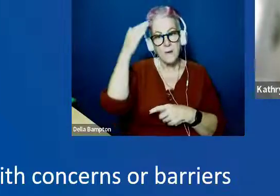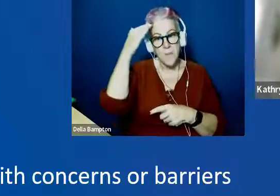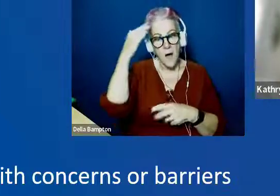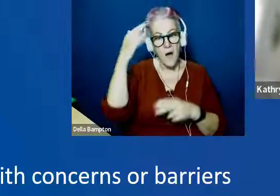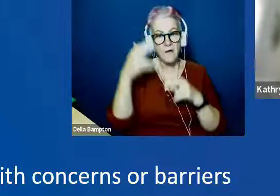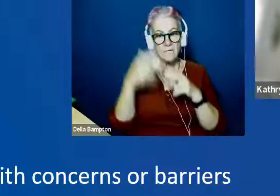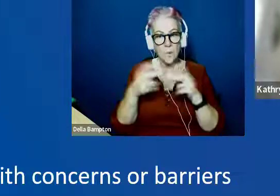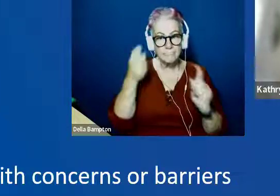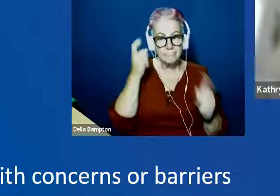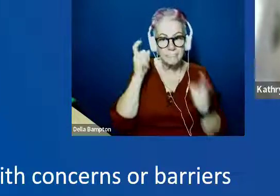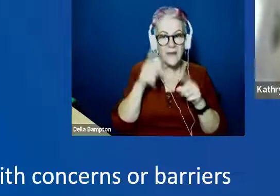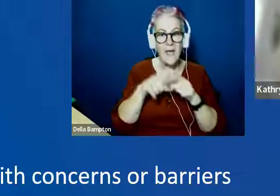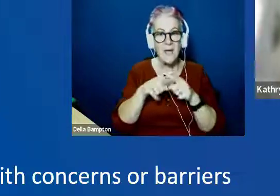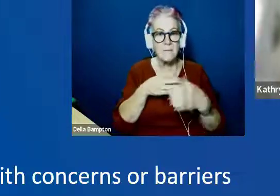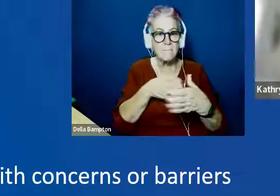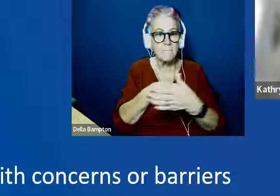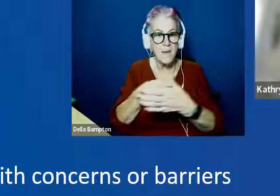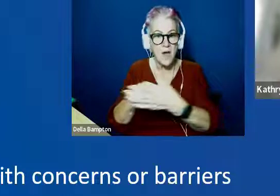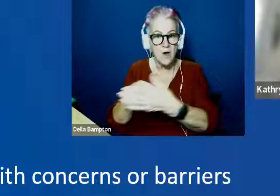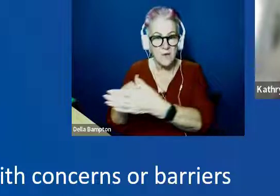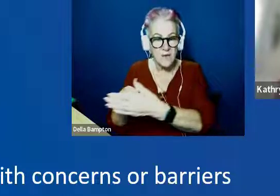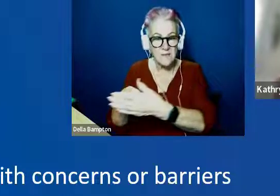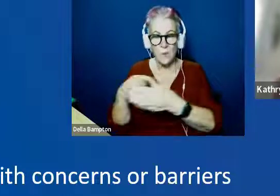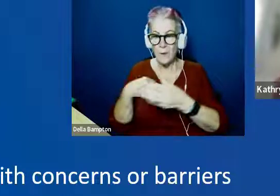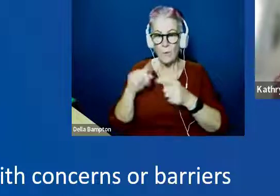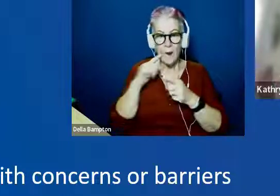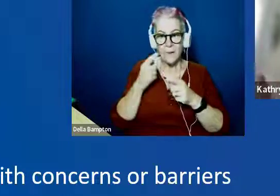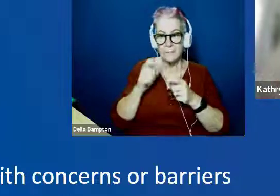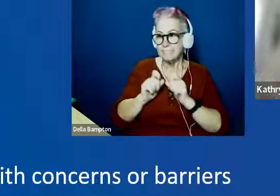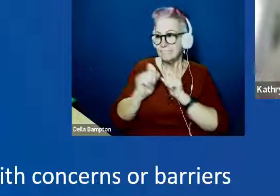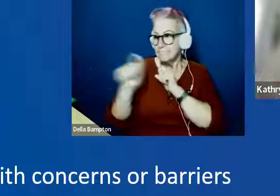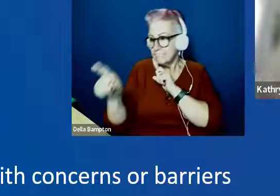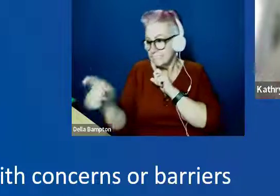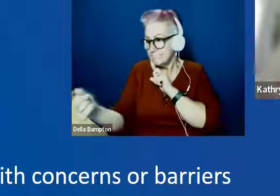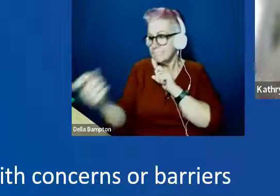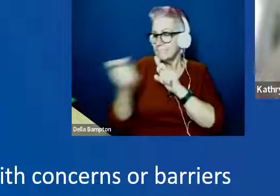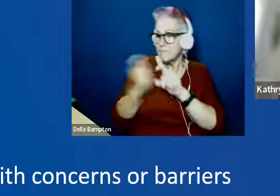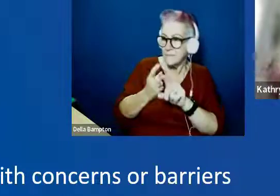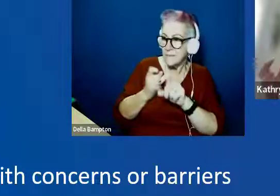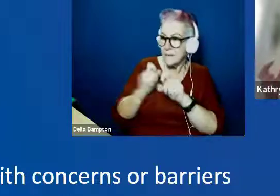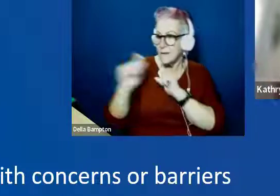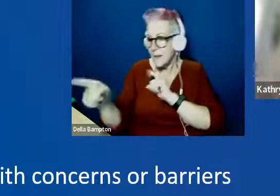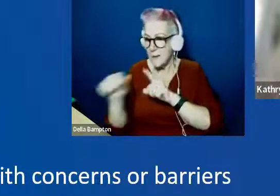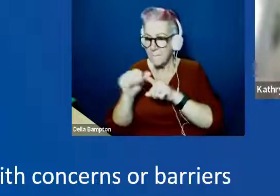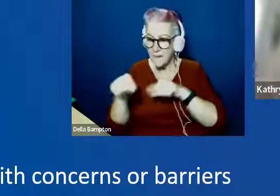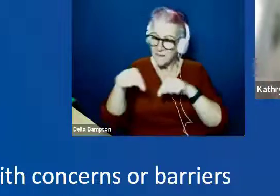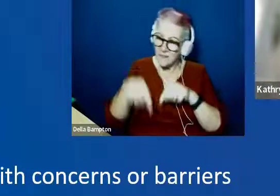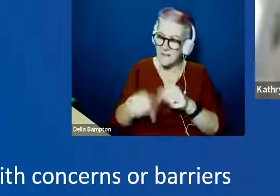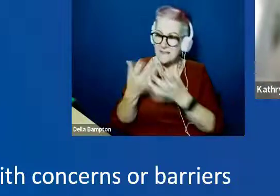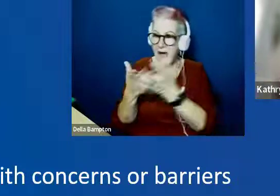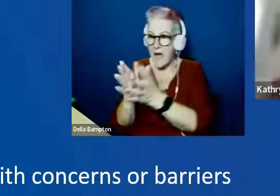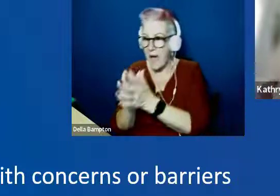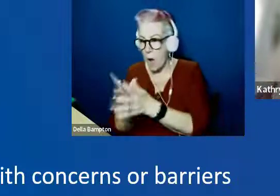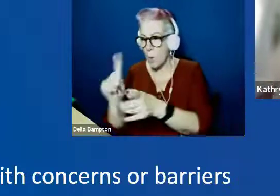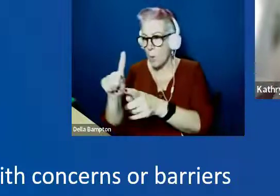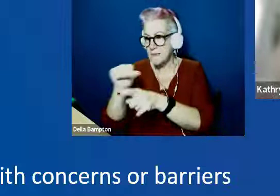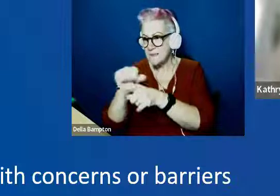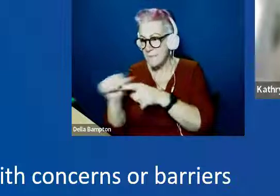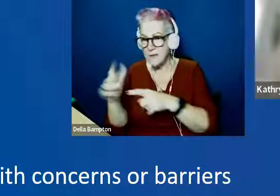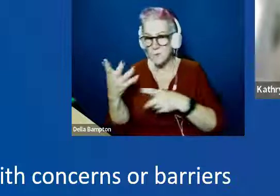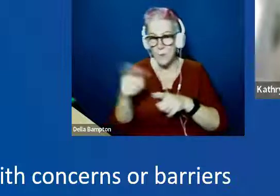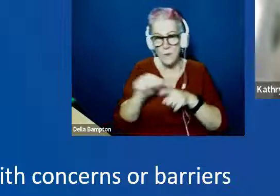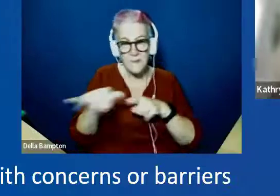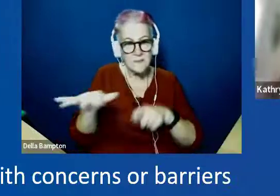We went back and forth about why we needed to pay for this, do this, how do we do this, what's the best